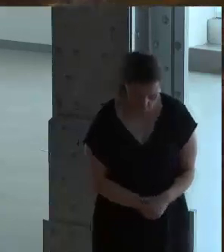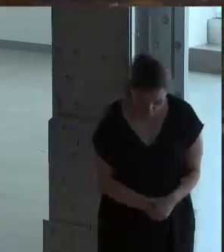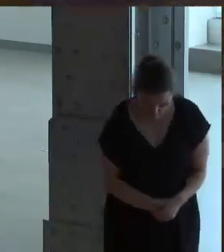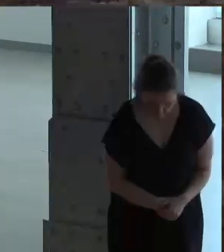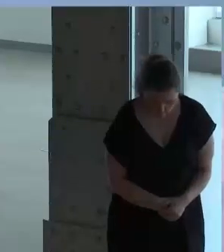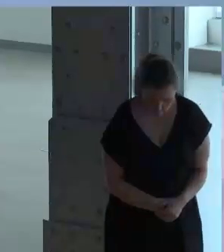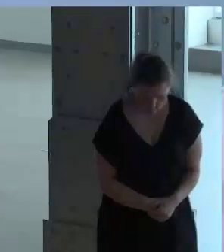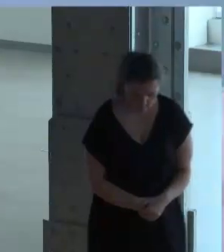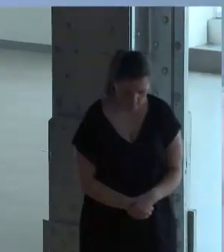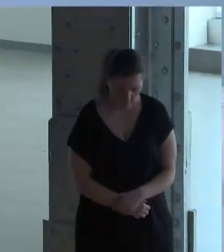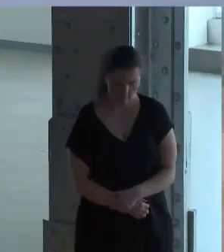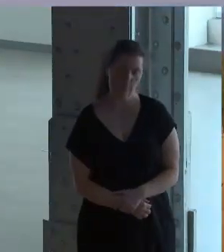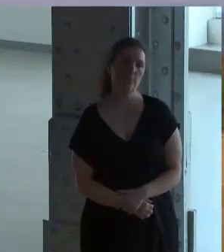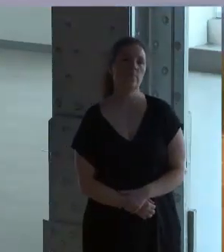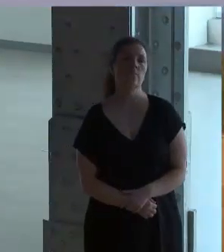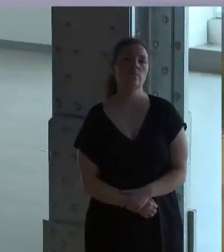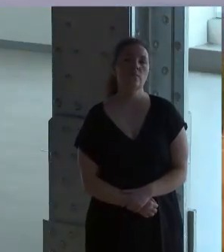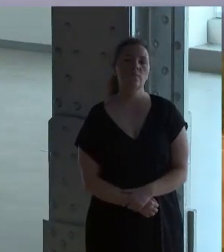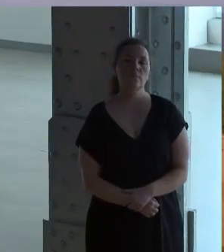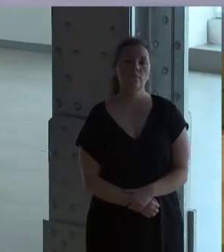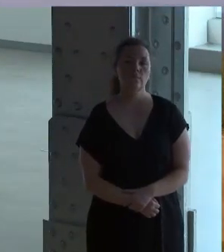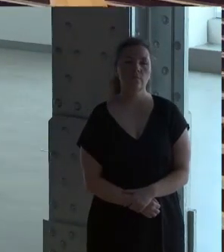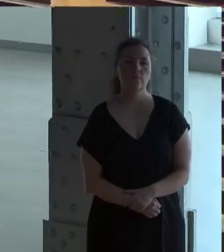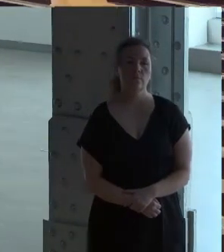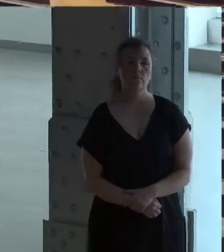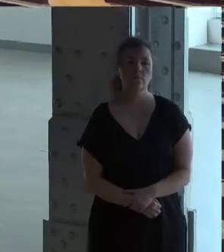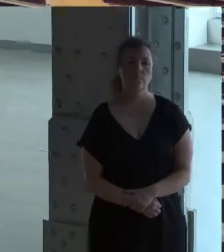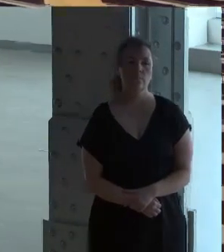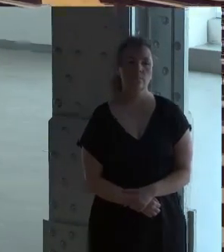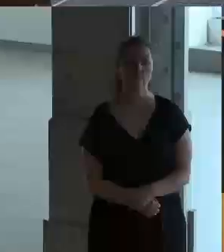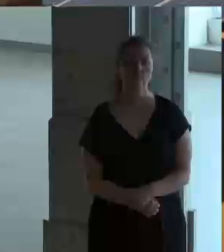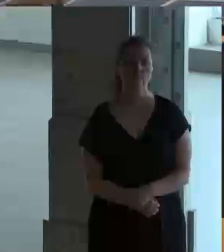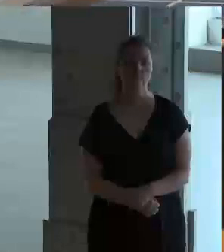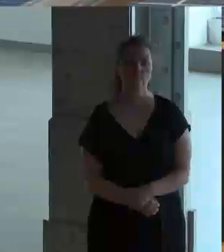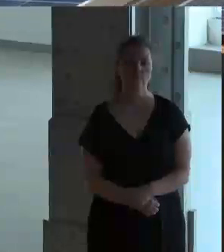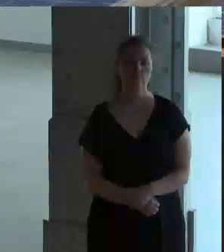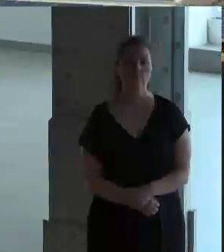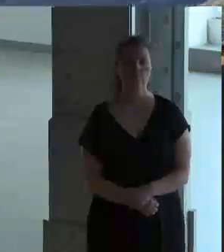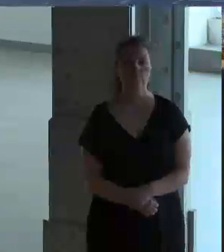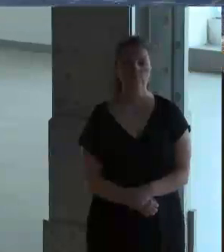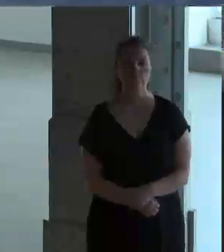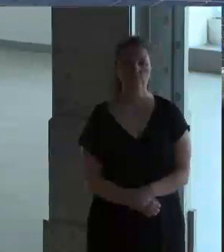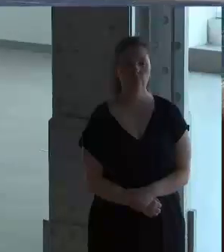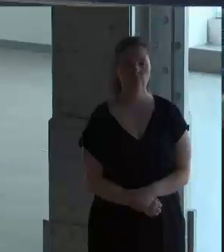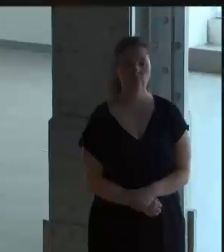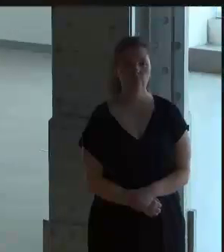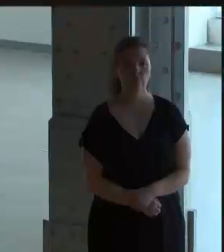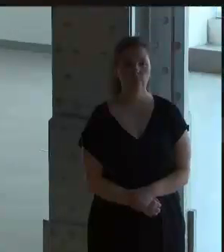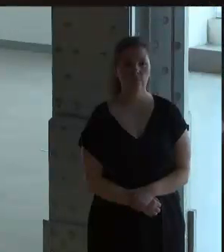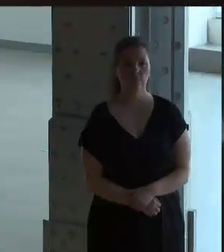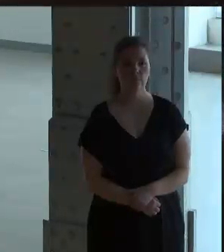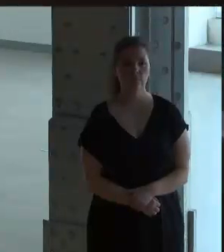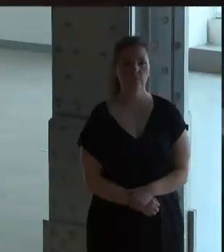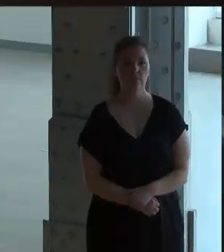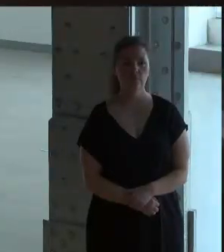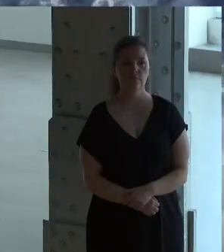me is the most exciting new development. We're seeing a tremendous amount of positive change. The